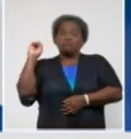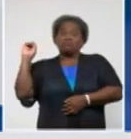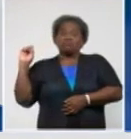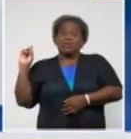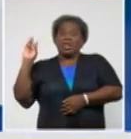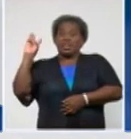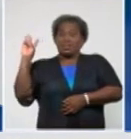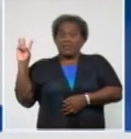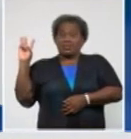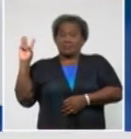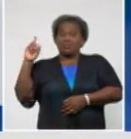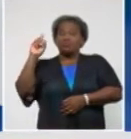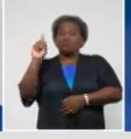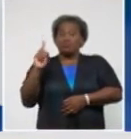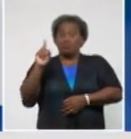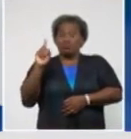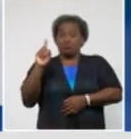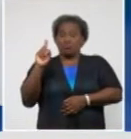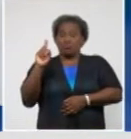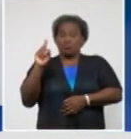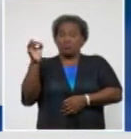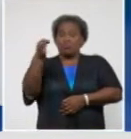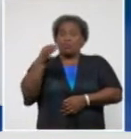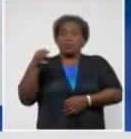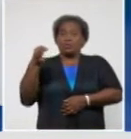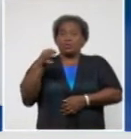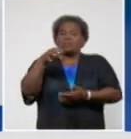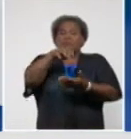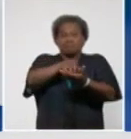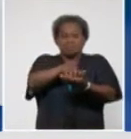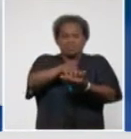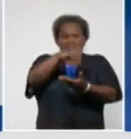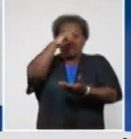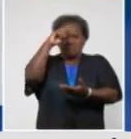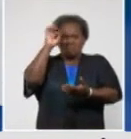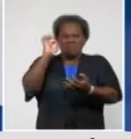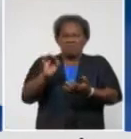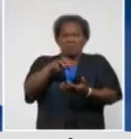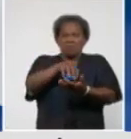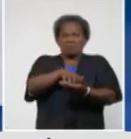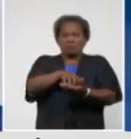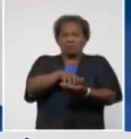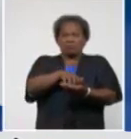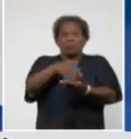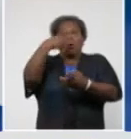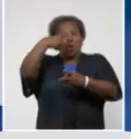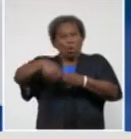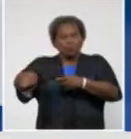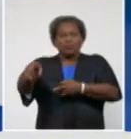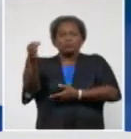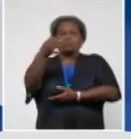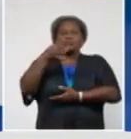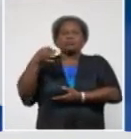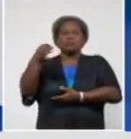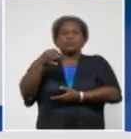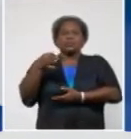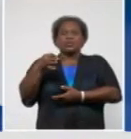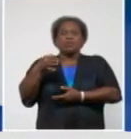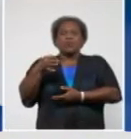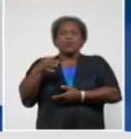to Yaguajay, and the other to Trinidad. The 25 cases from Havana belong